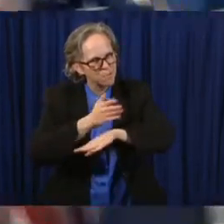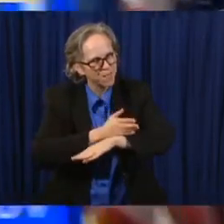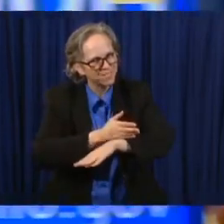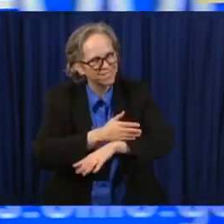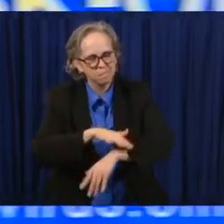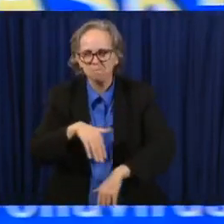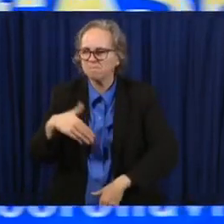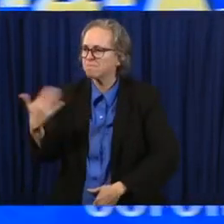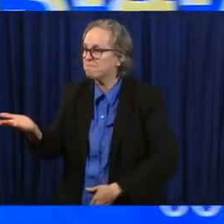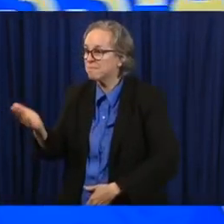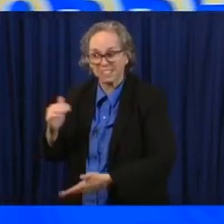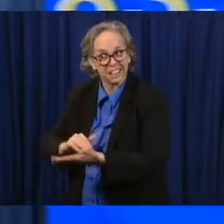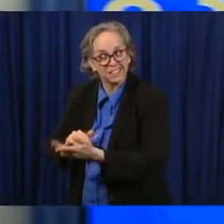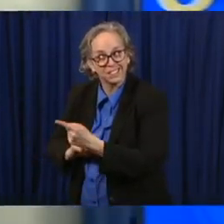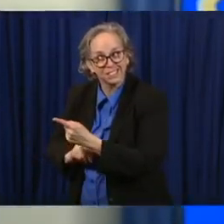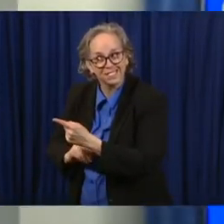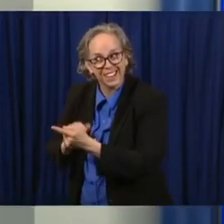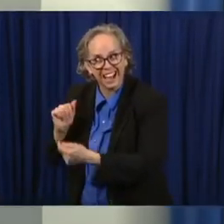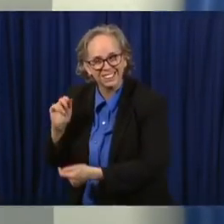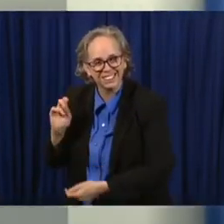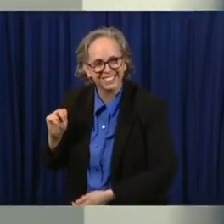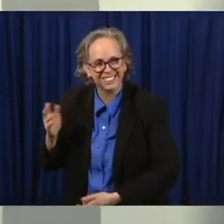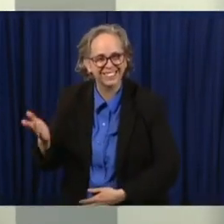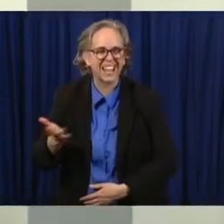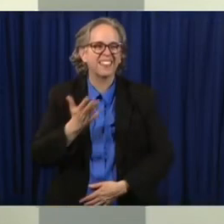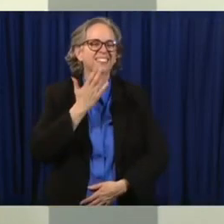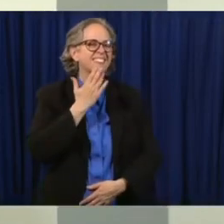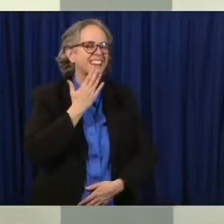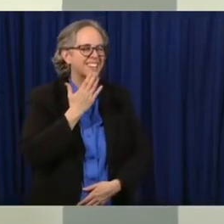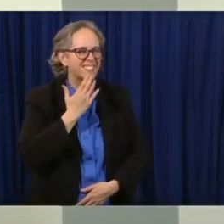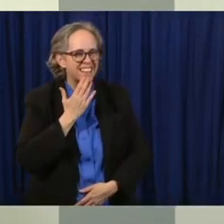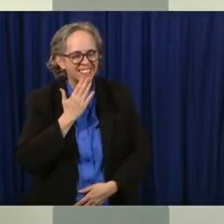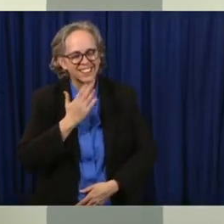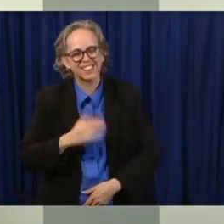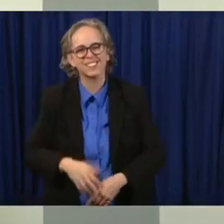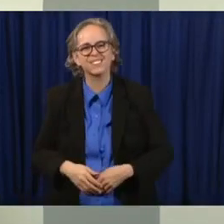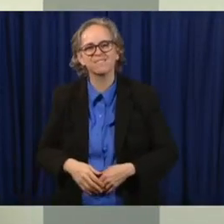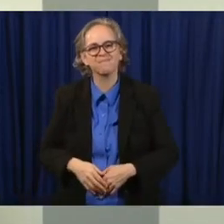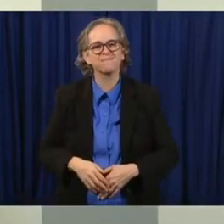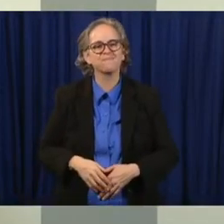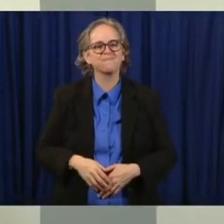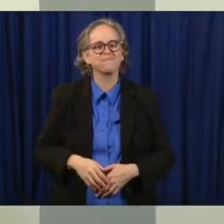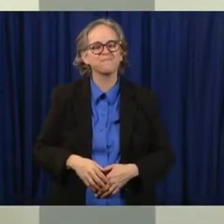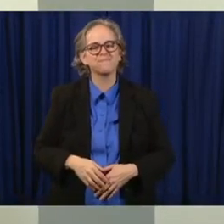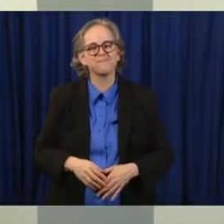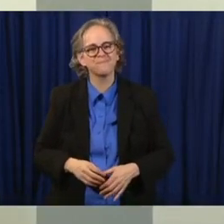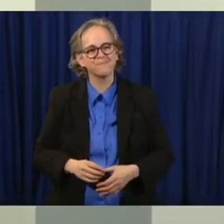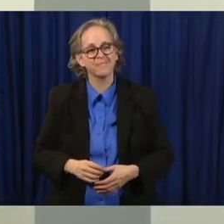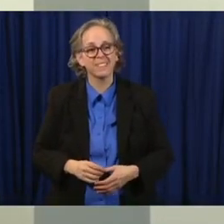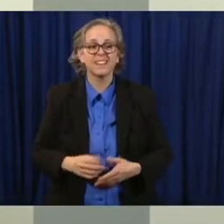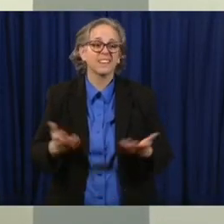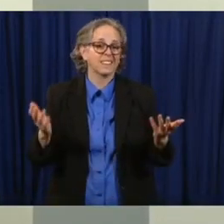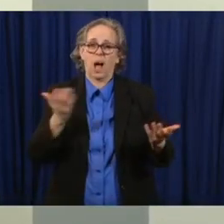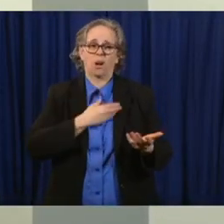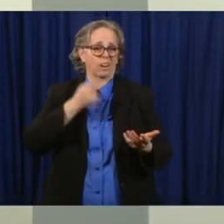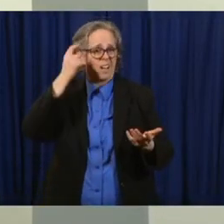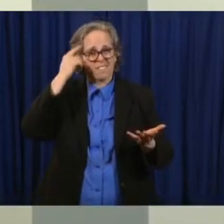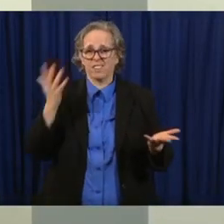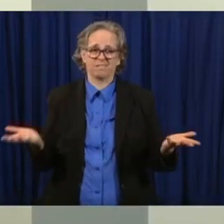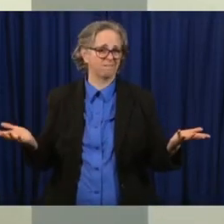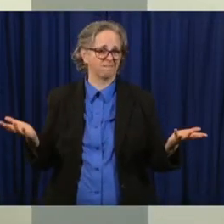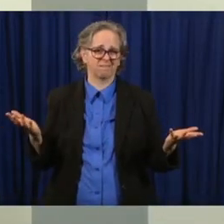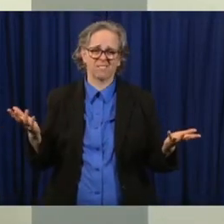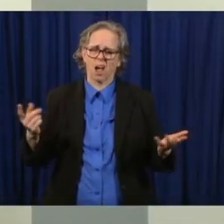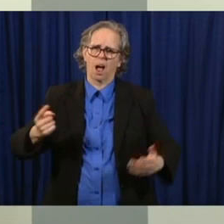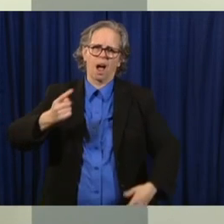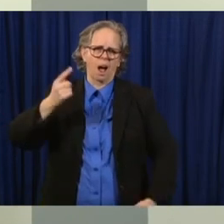Dr. Acton. Yeah, thank you, sir. So our governor is endlessly asking the question you